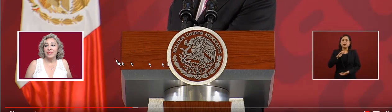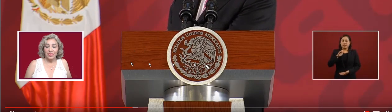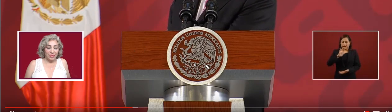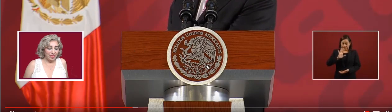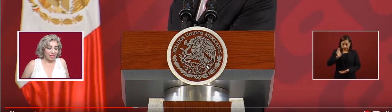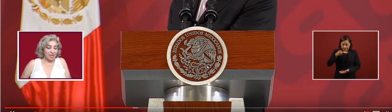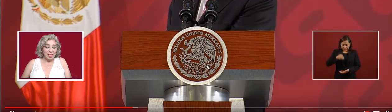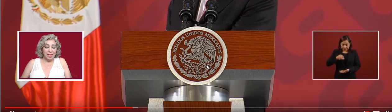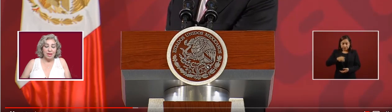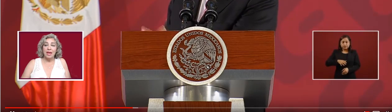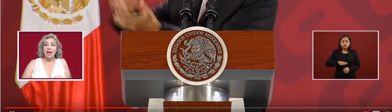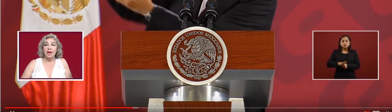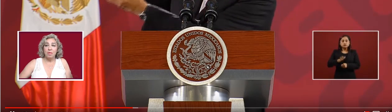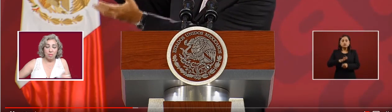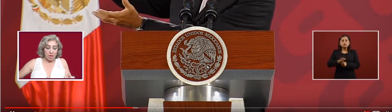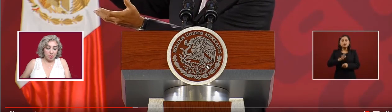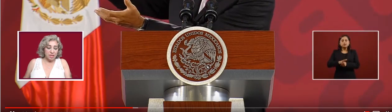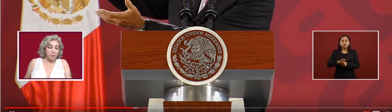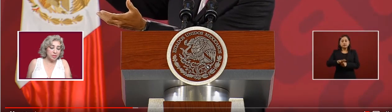supposedly,